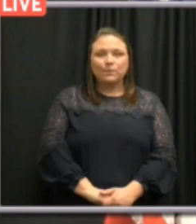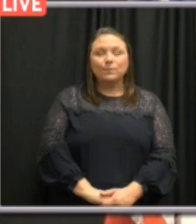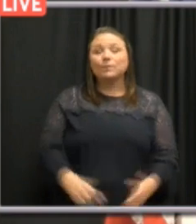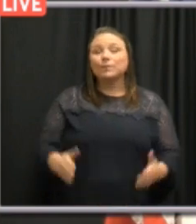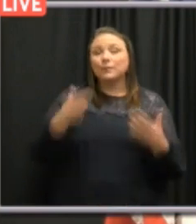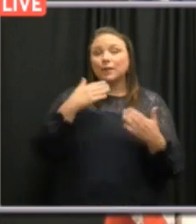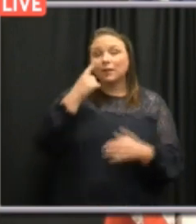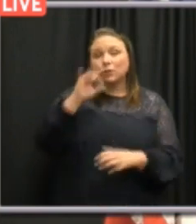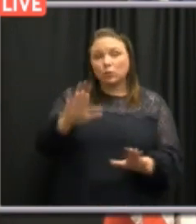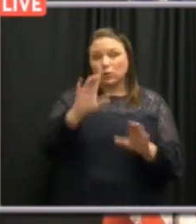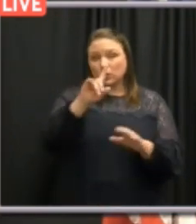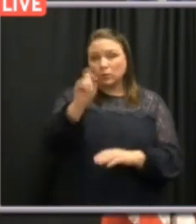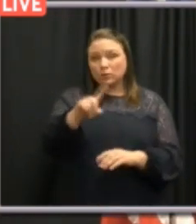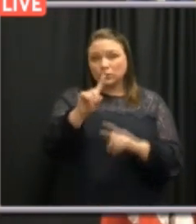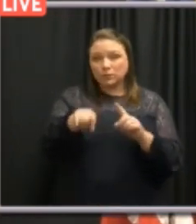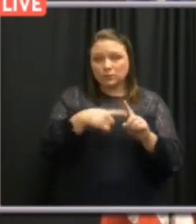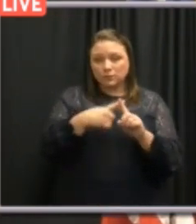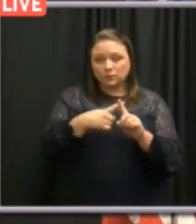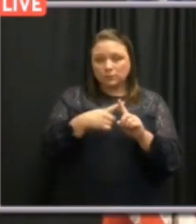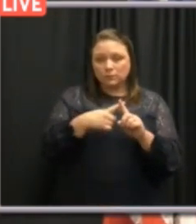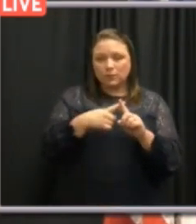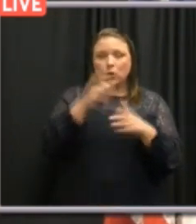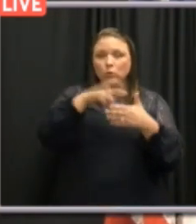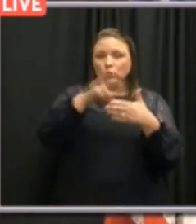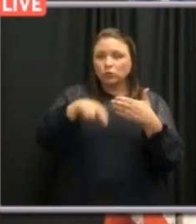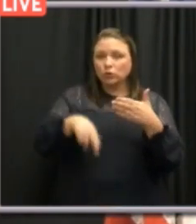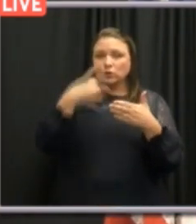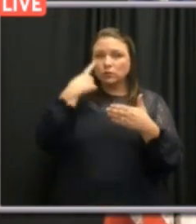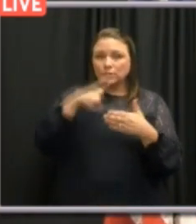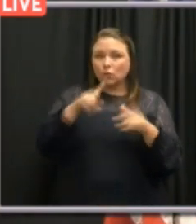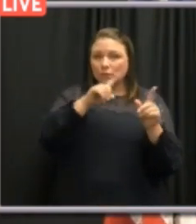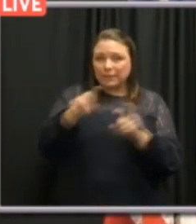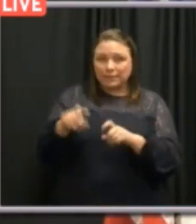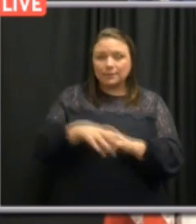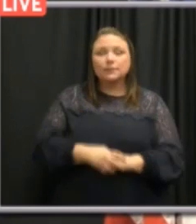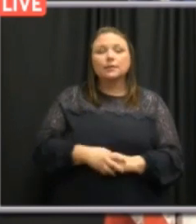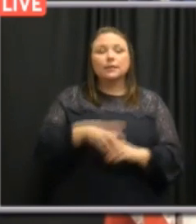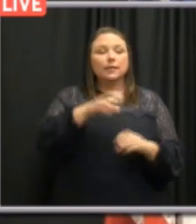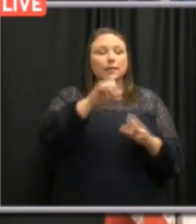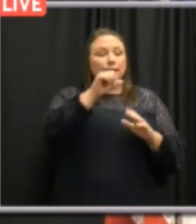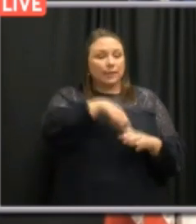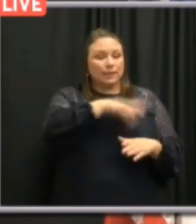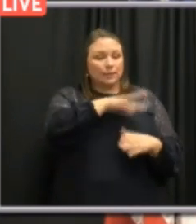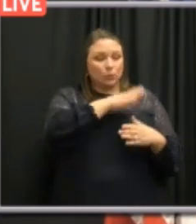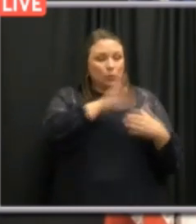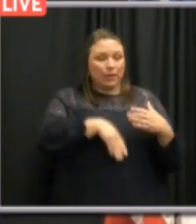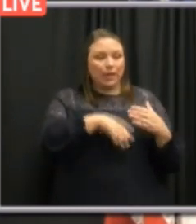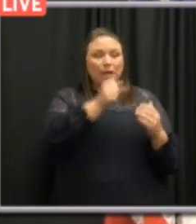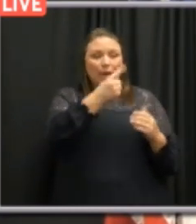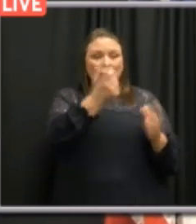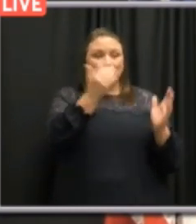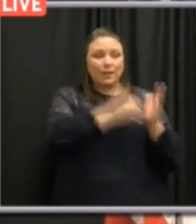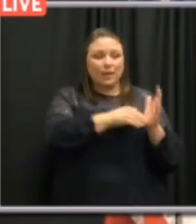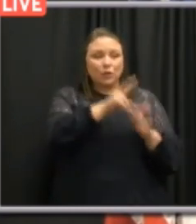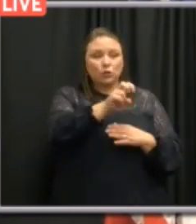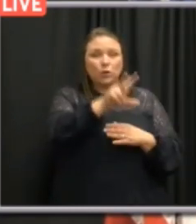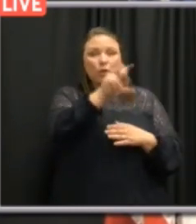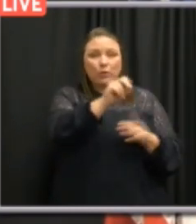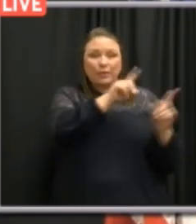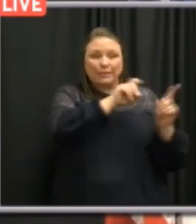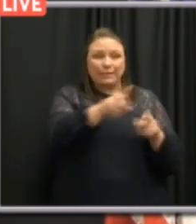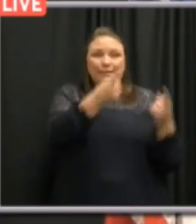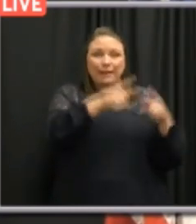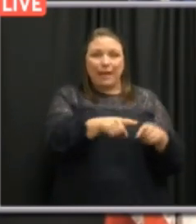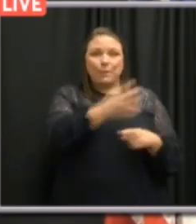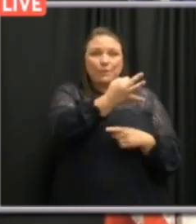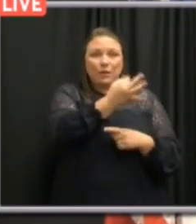Thank you for your great question about turnaround time for lab results. The state this weekend conducted 11,230 tests